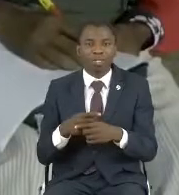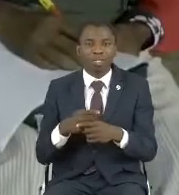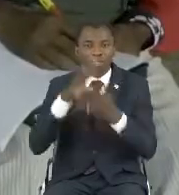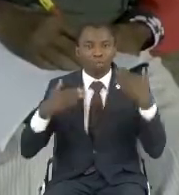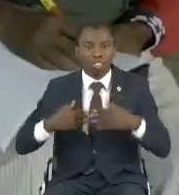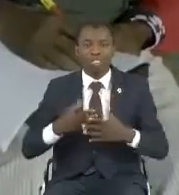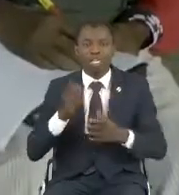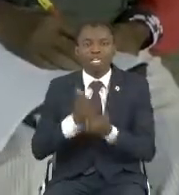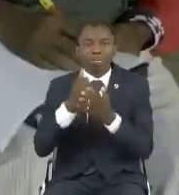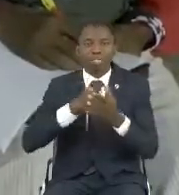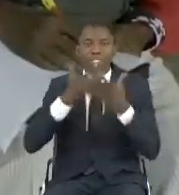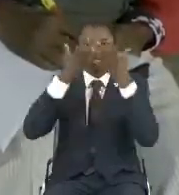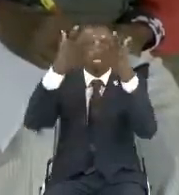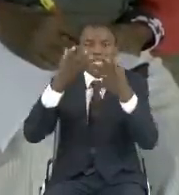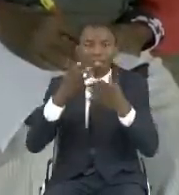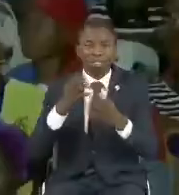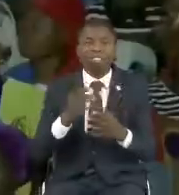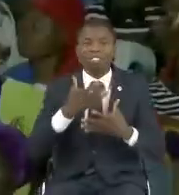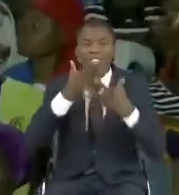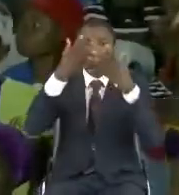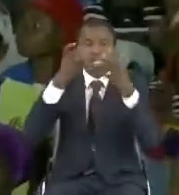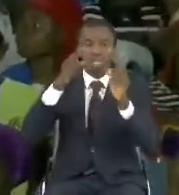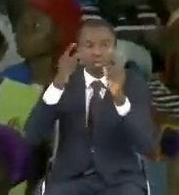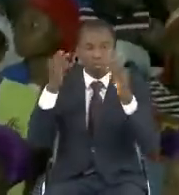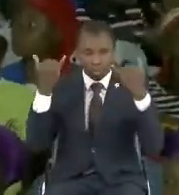Tonight, somebody help me shout tonight.